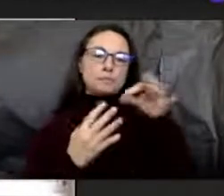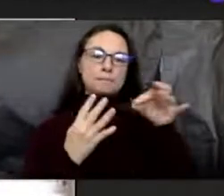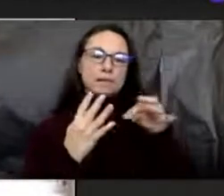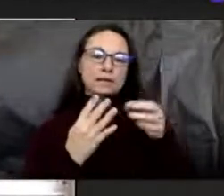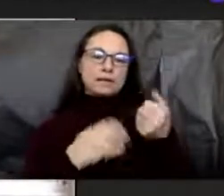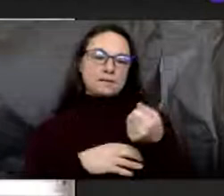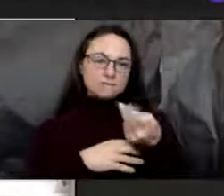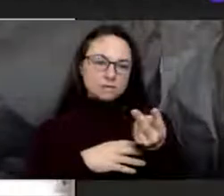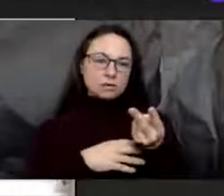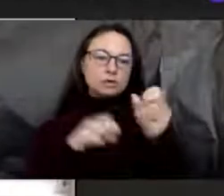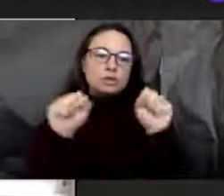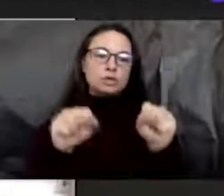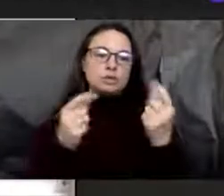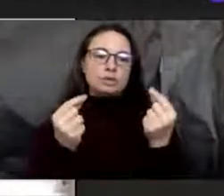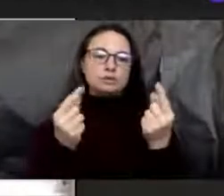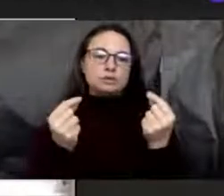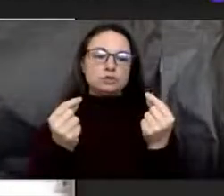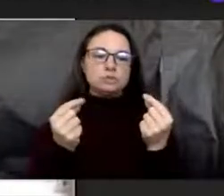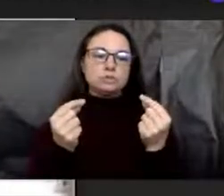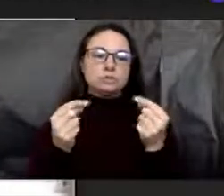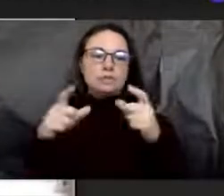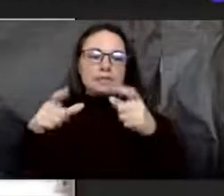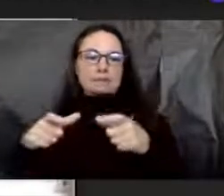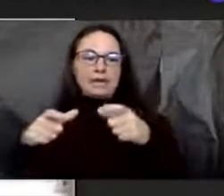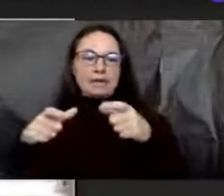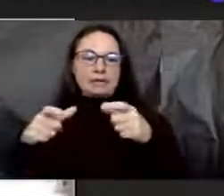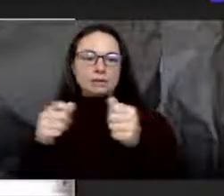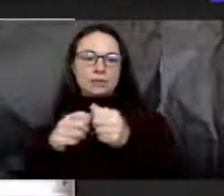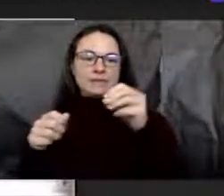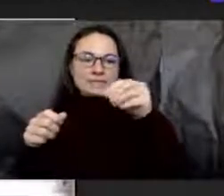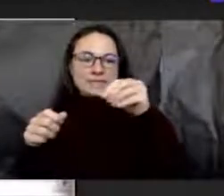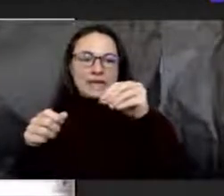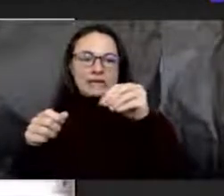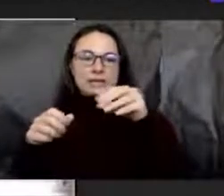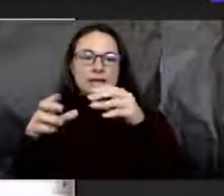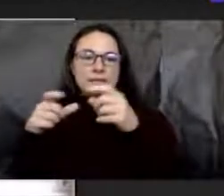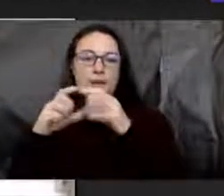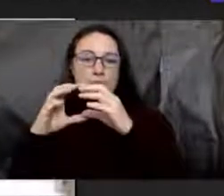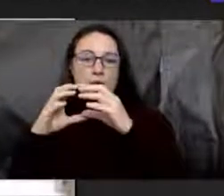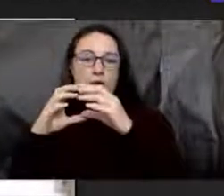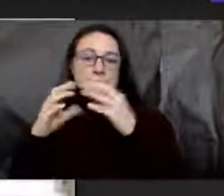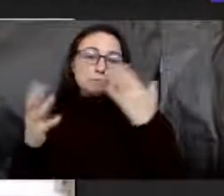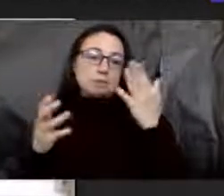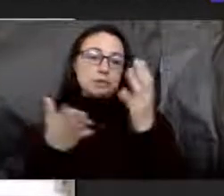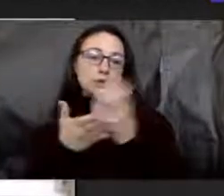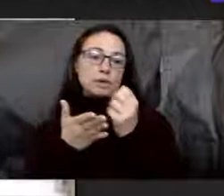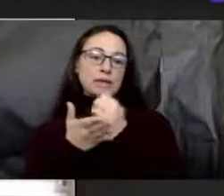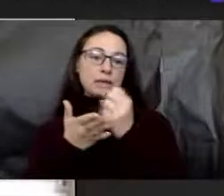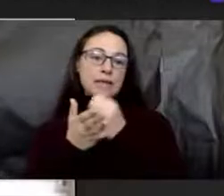can do. The pan of sand and the balls might be something you can round up at